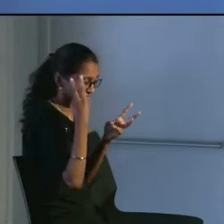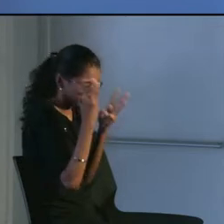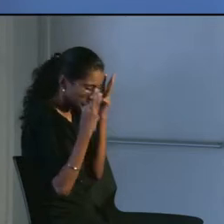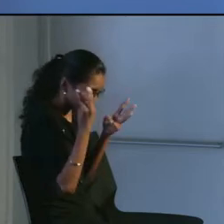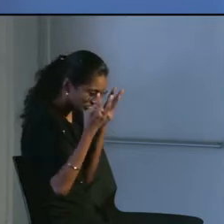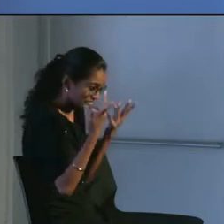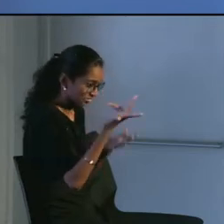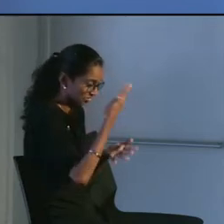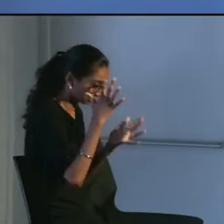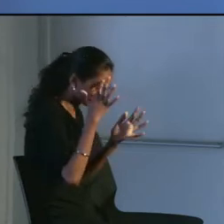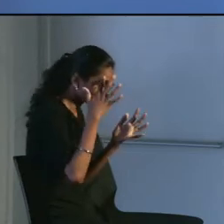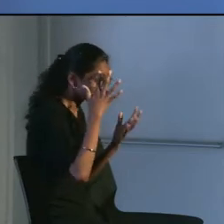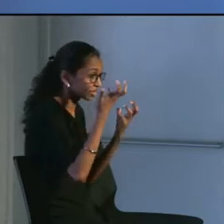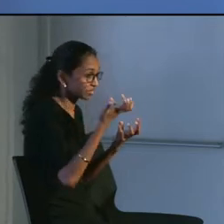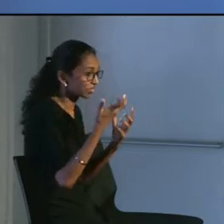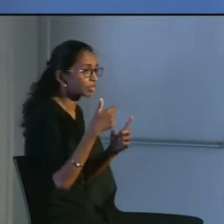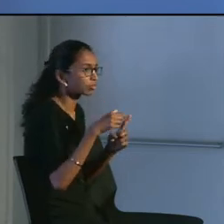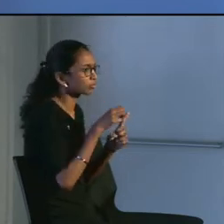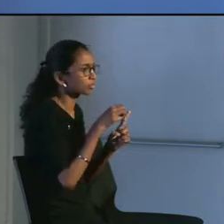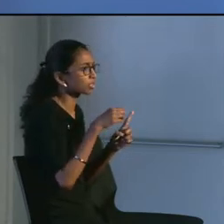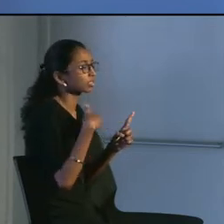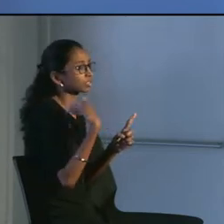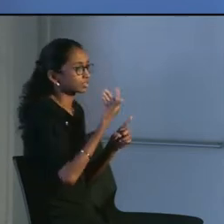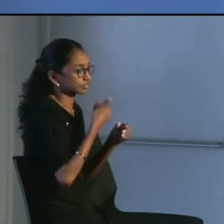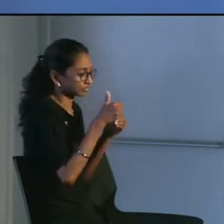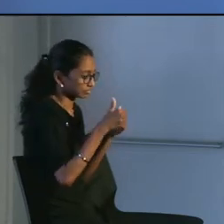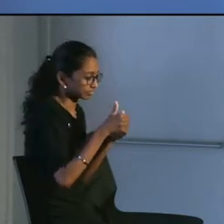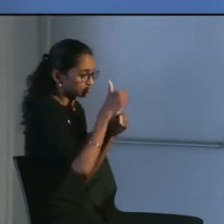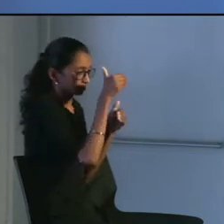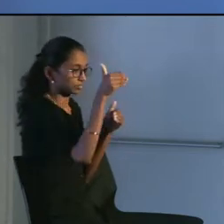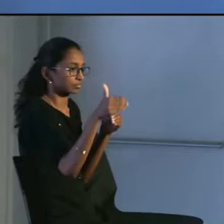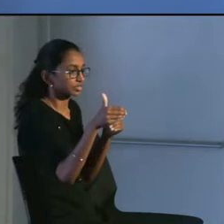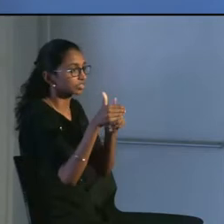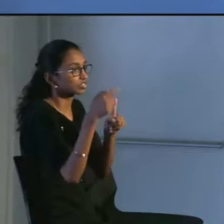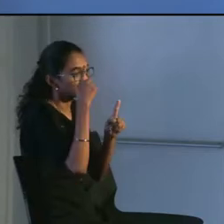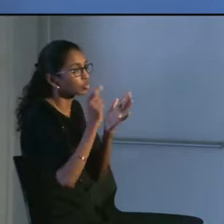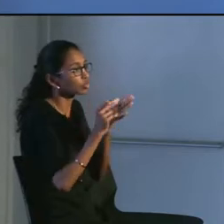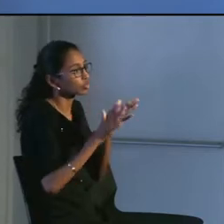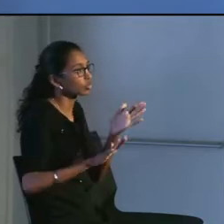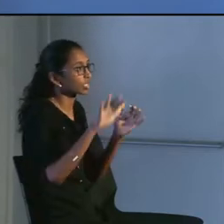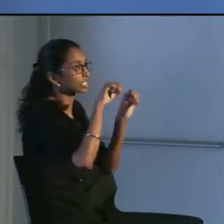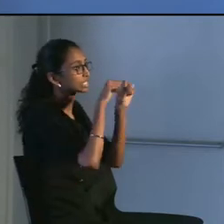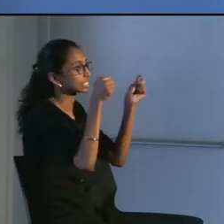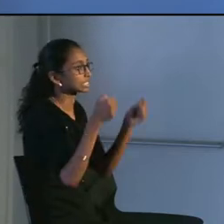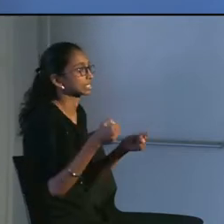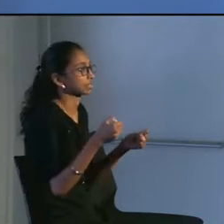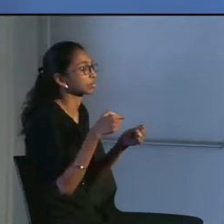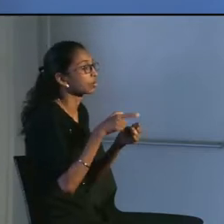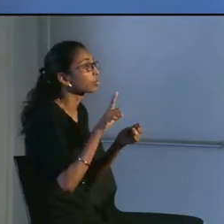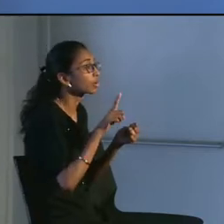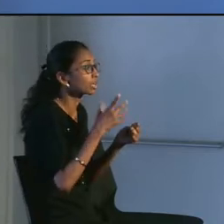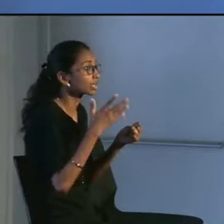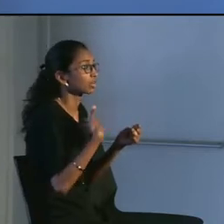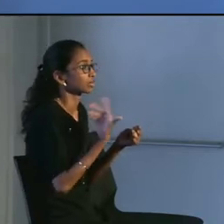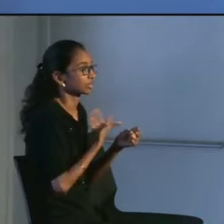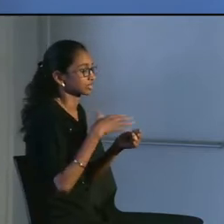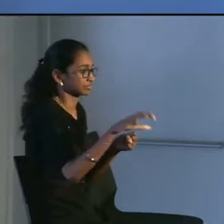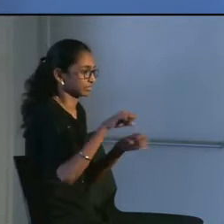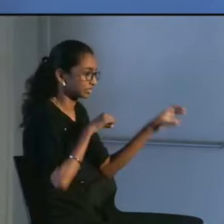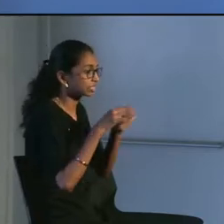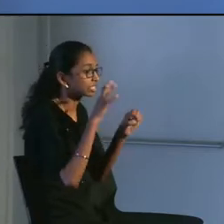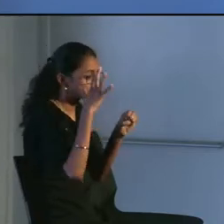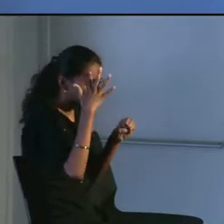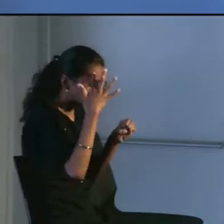there now. And we did move from a position of universal sisterhood to where the women and concerns